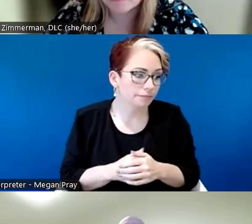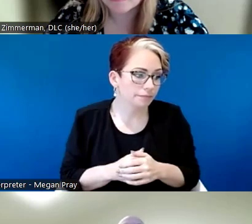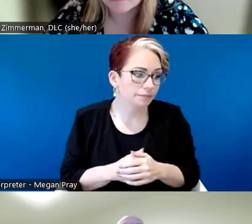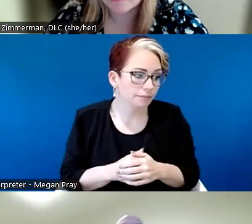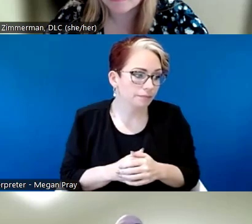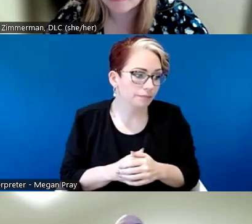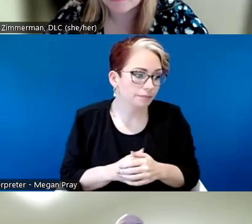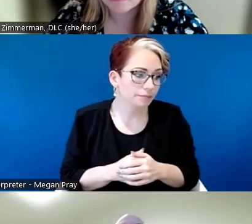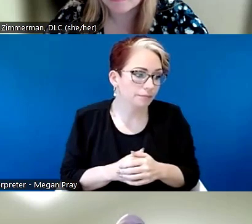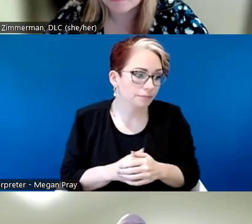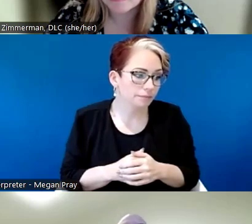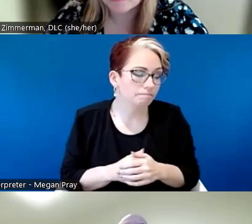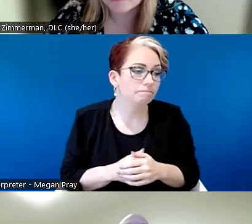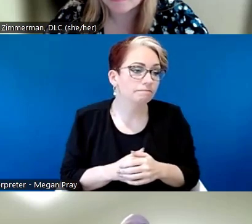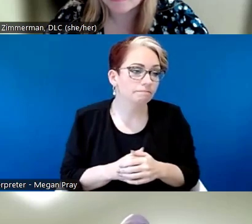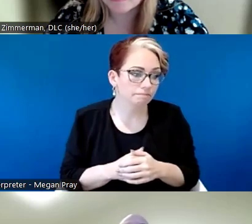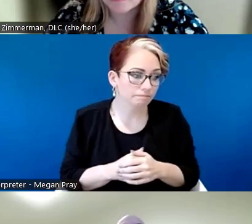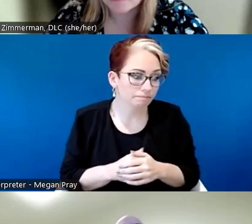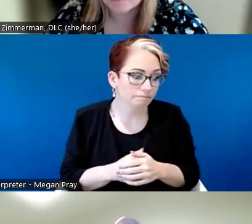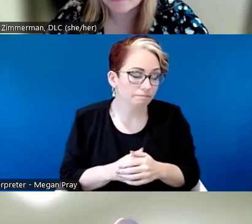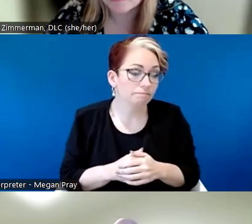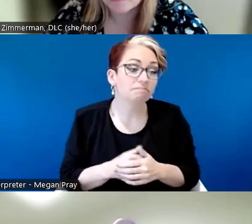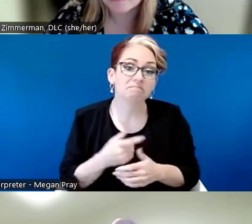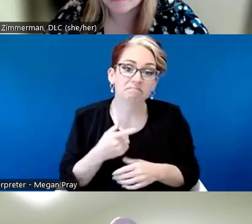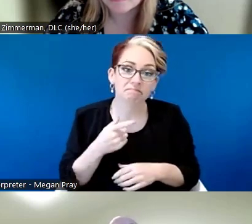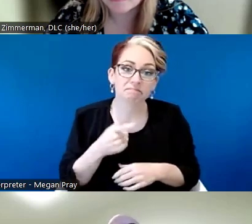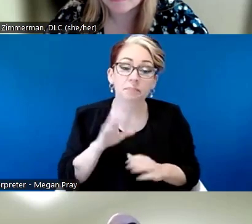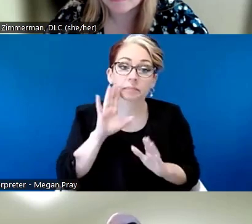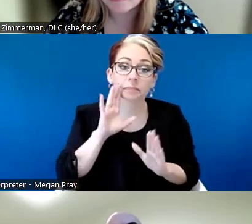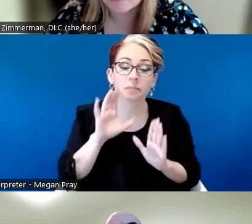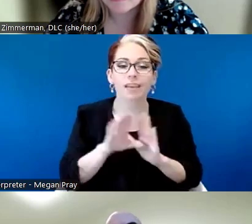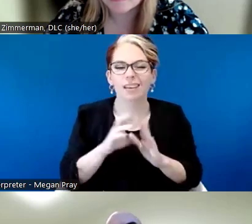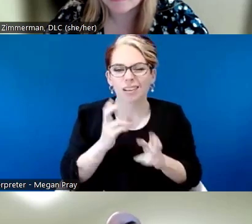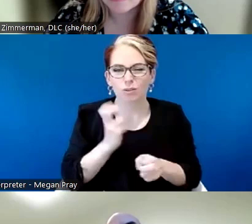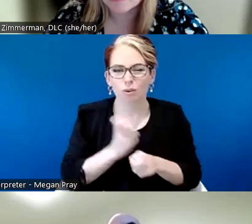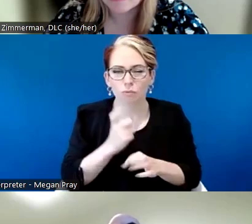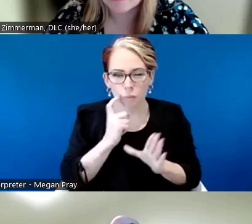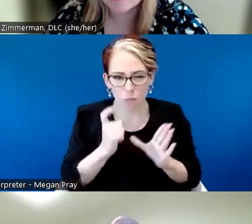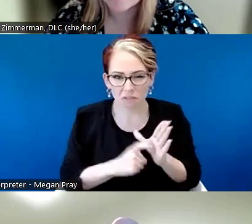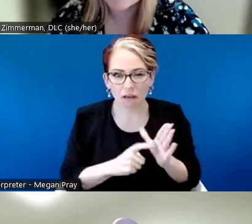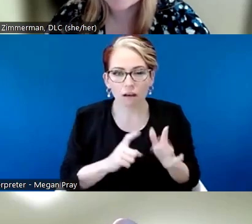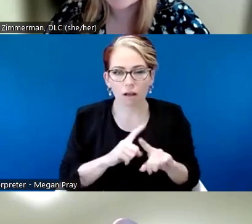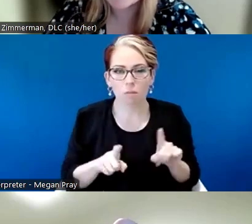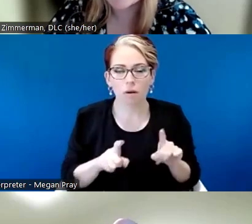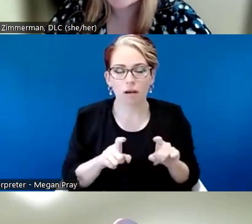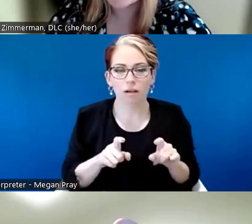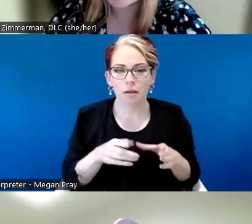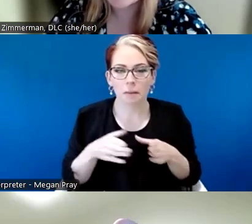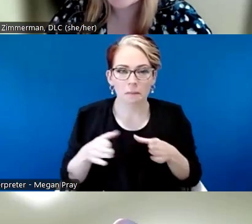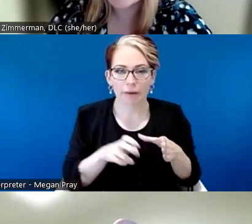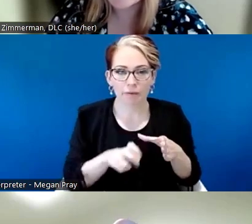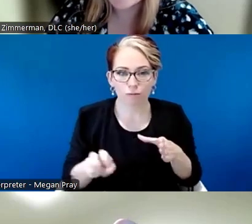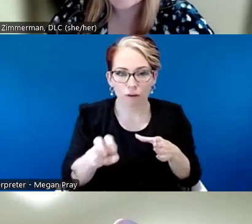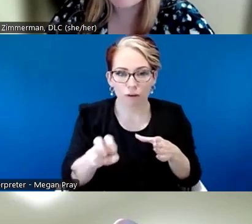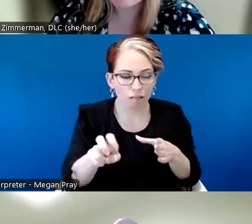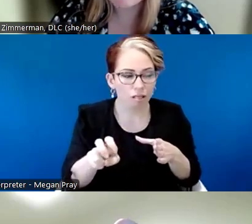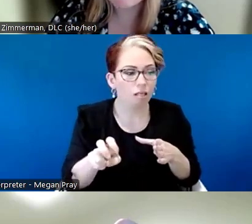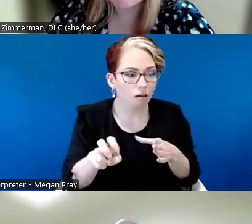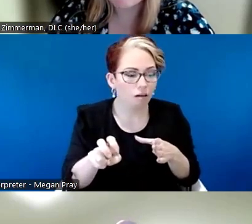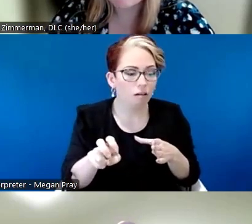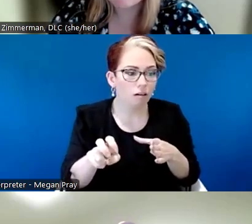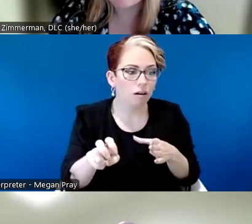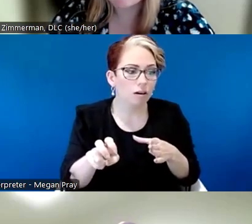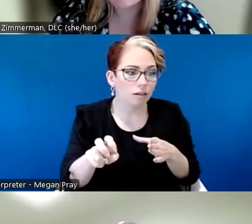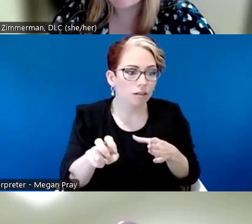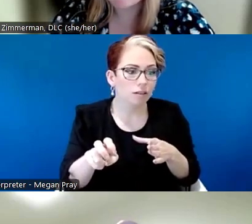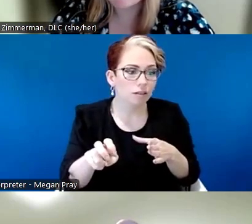This next photograph shows a path of travel, which it's a little hard to tell, but this was actually the path